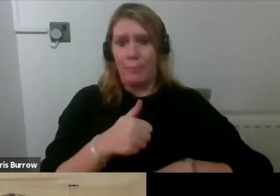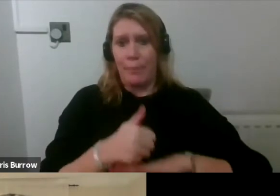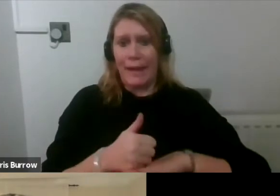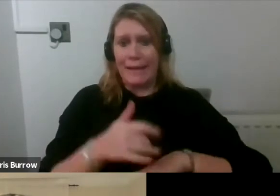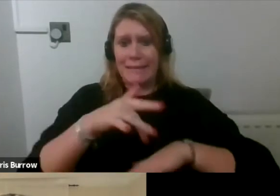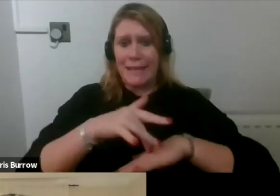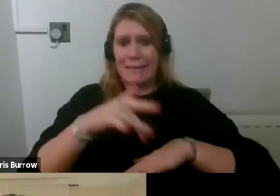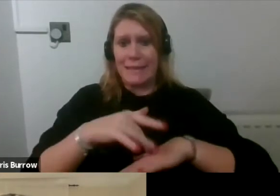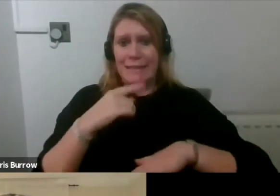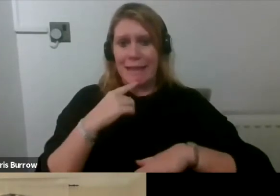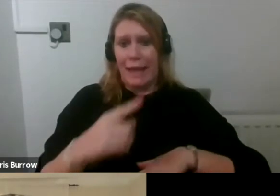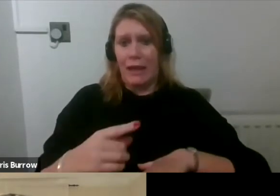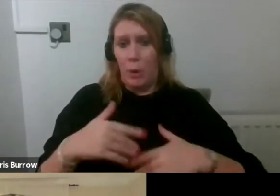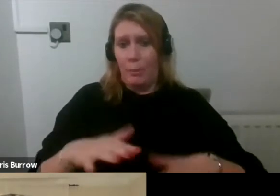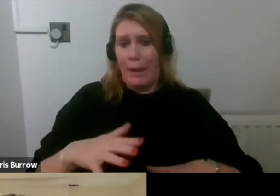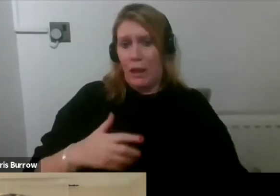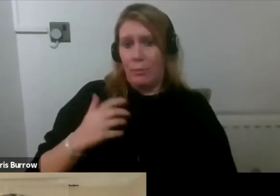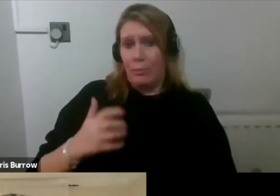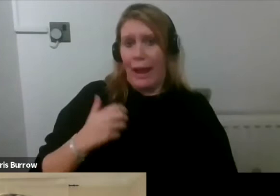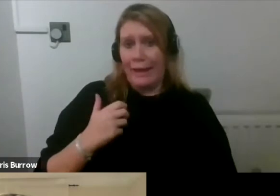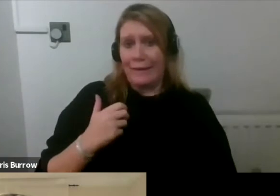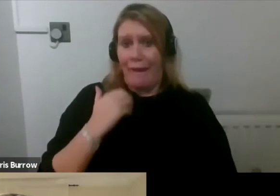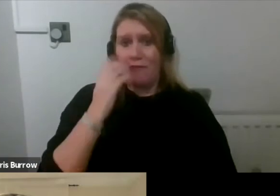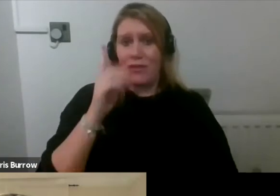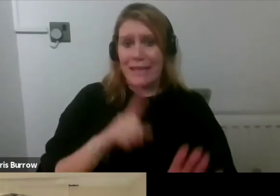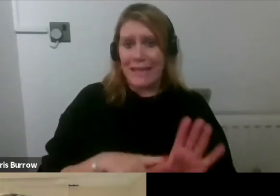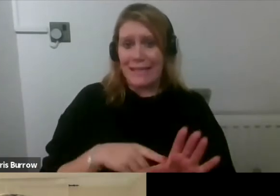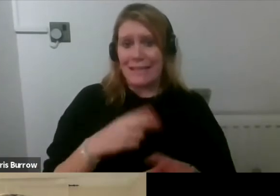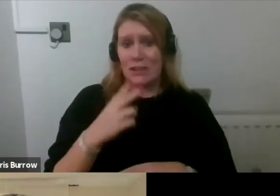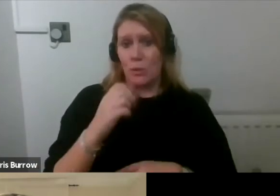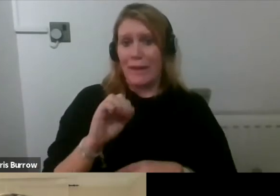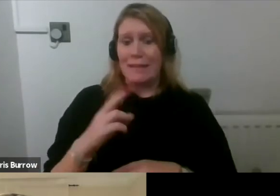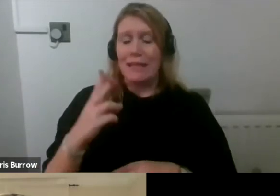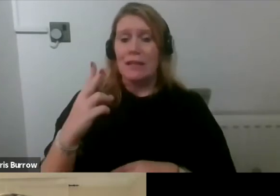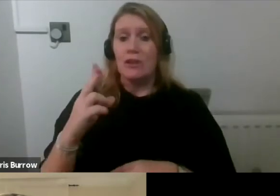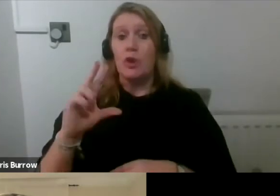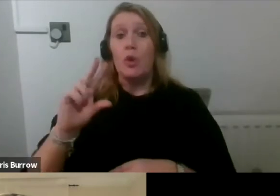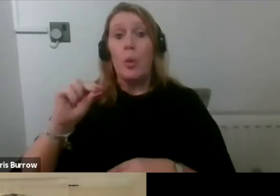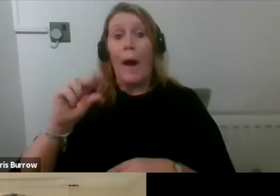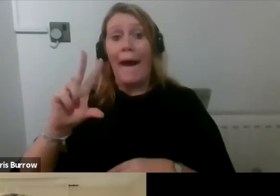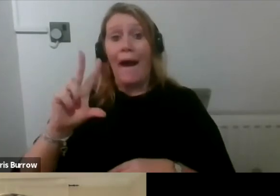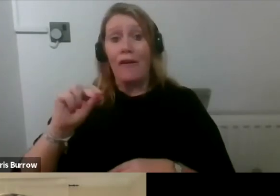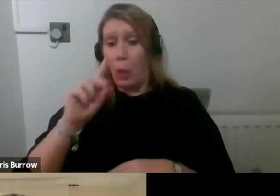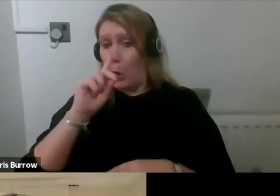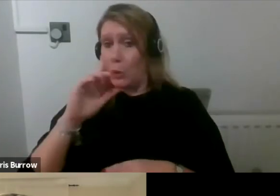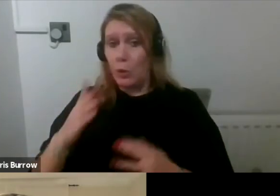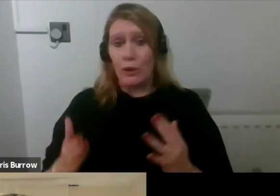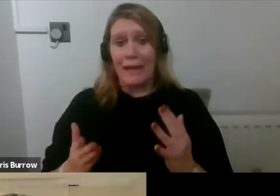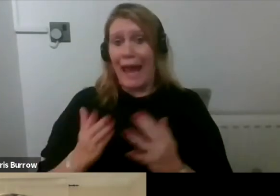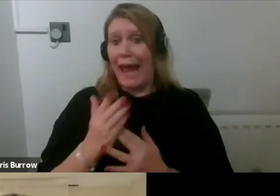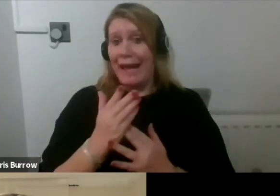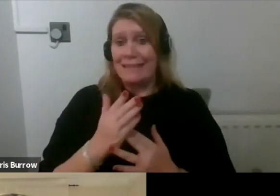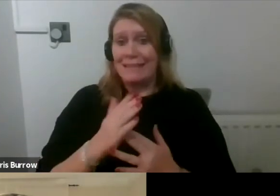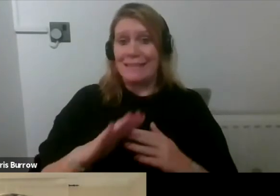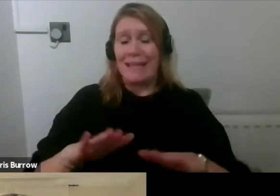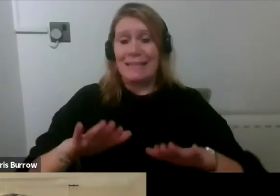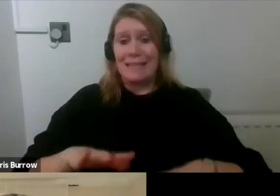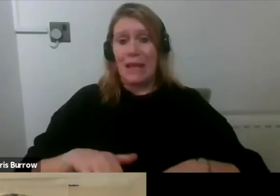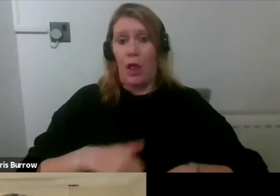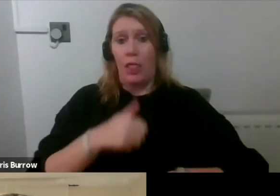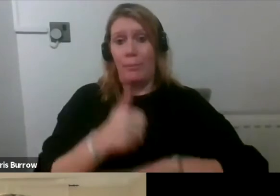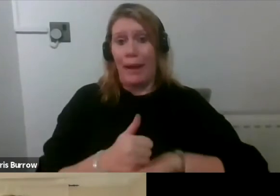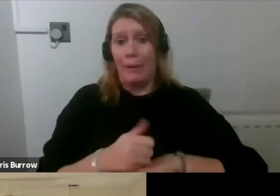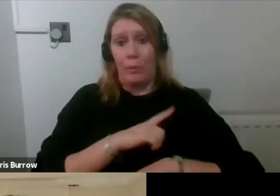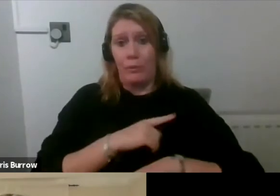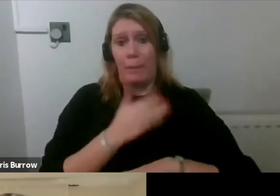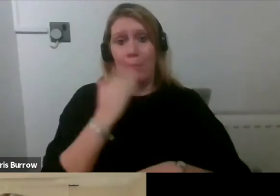have complained every year since 2012 that you couldn't access the South Bank Centre because we don't provide blue badge parking for